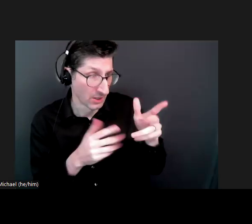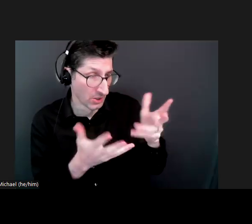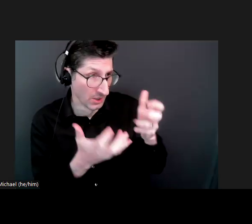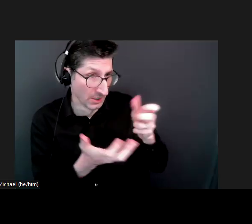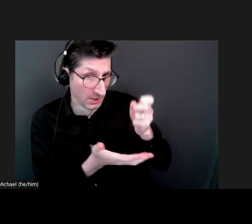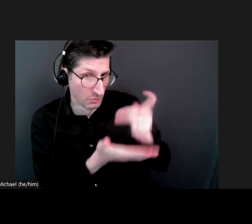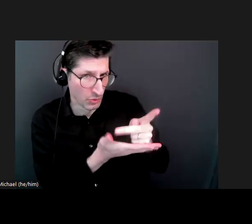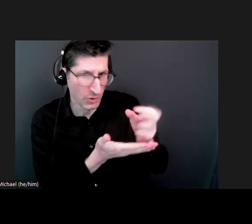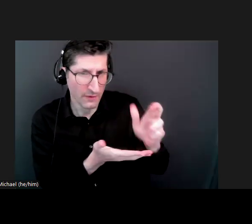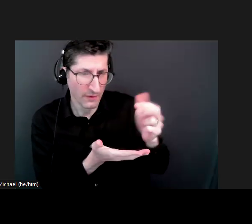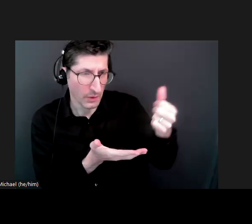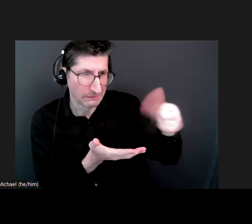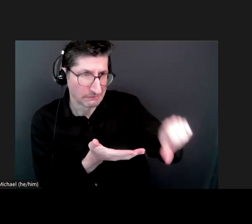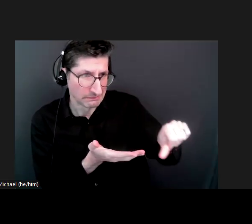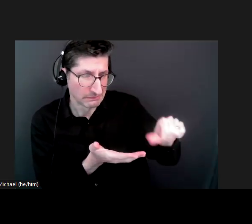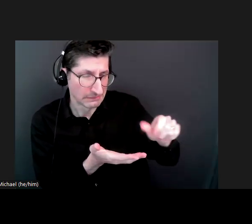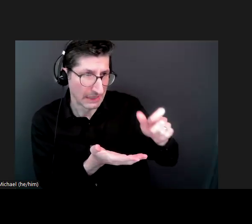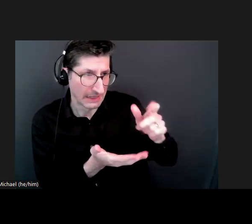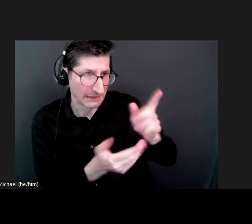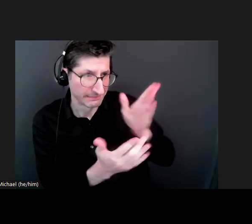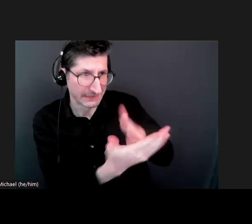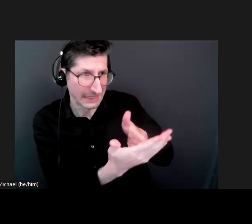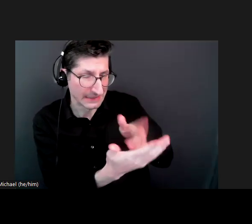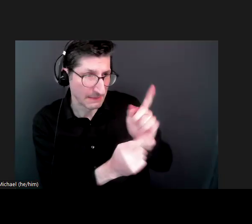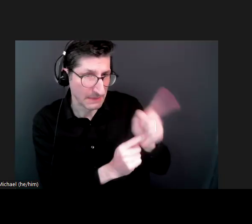not approve the minutes? I approve. Okay, great, thank you.